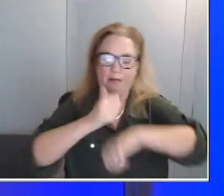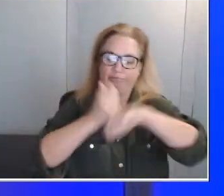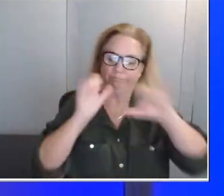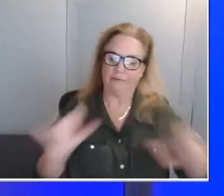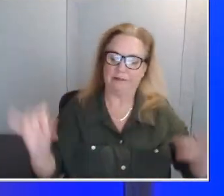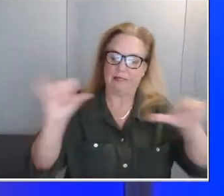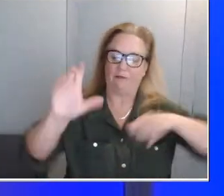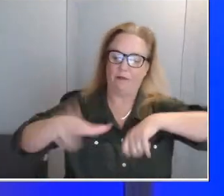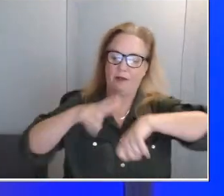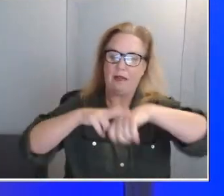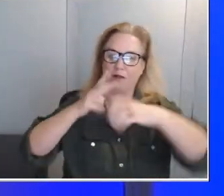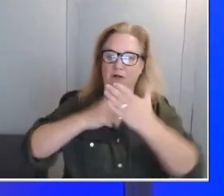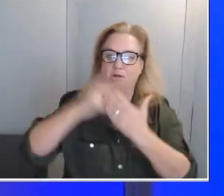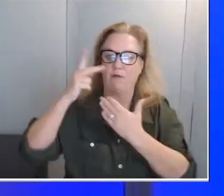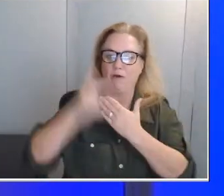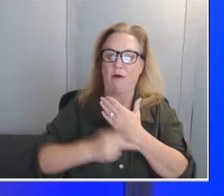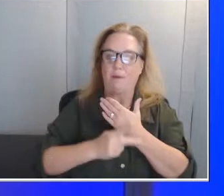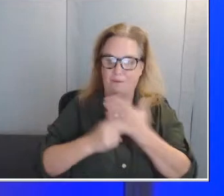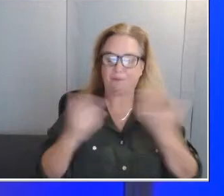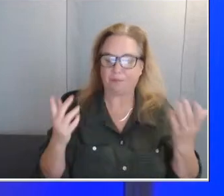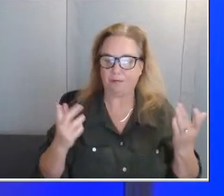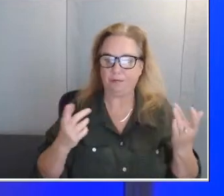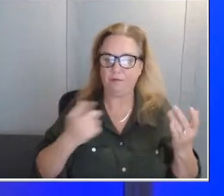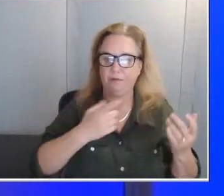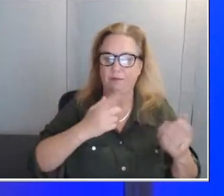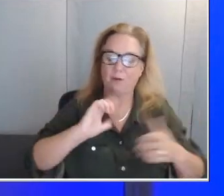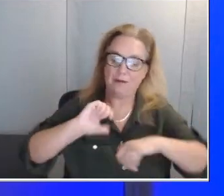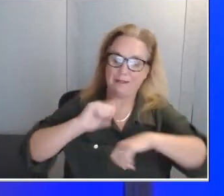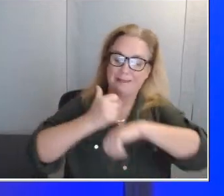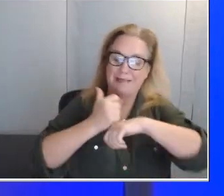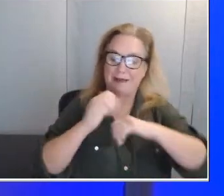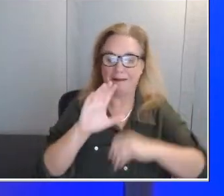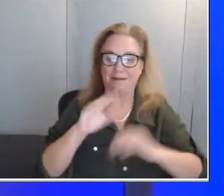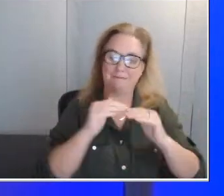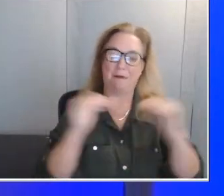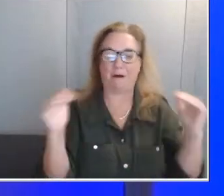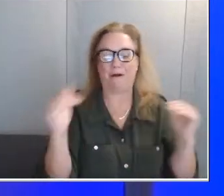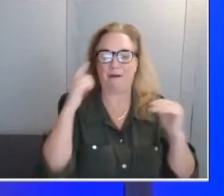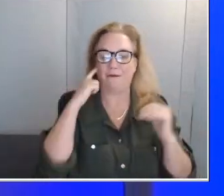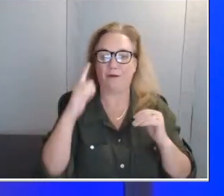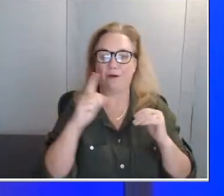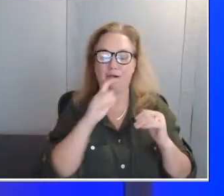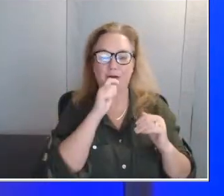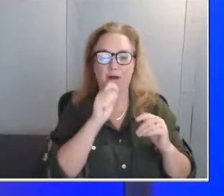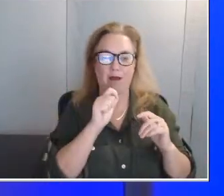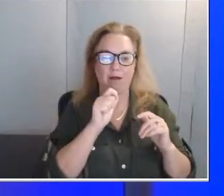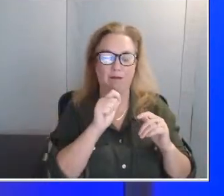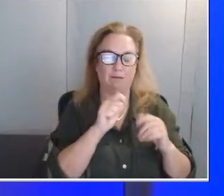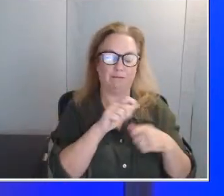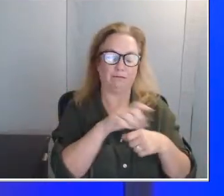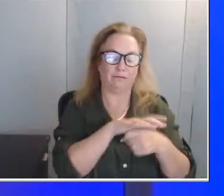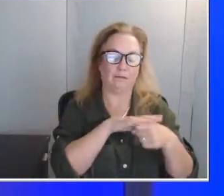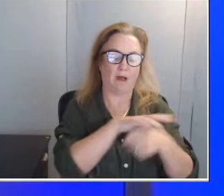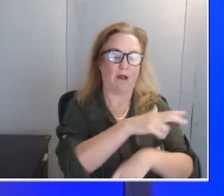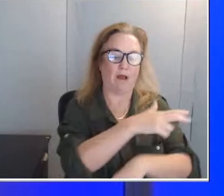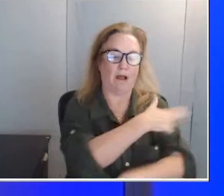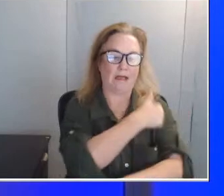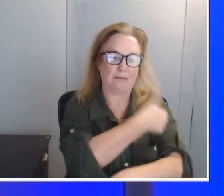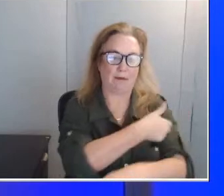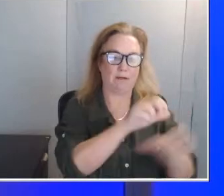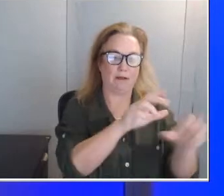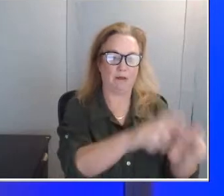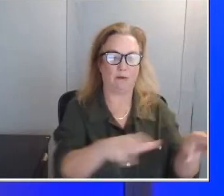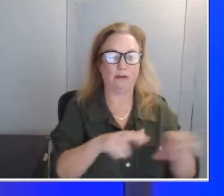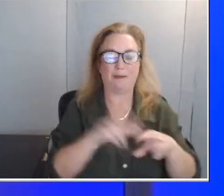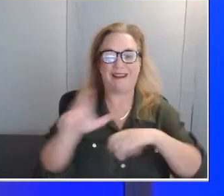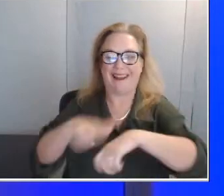national program. And so we helped to set the bar for not only areas or hospitals in the region, but for national